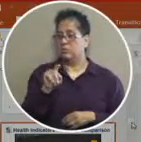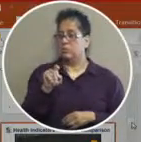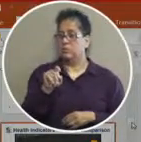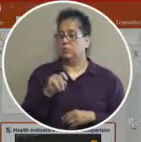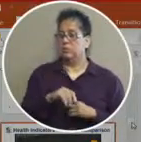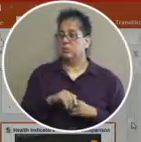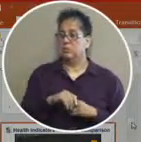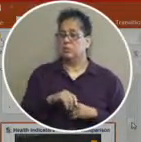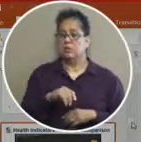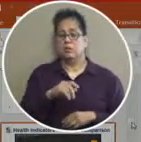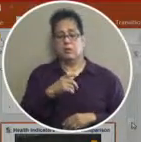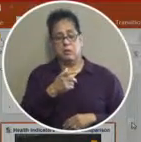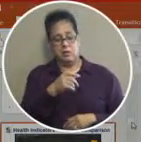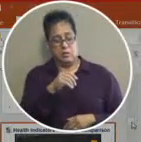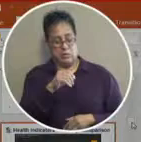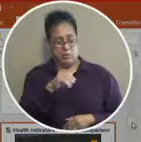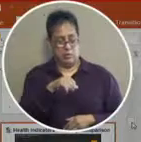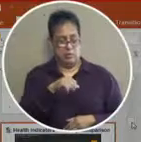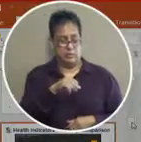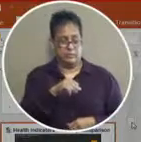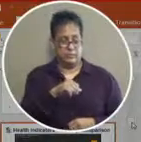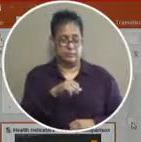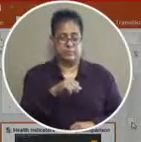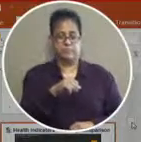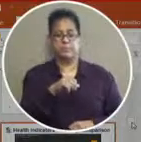Well, I'll answer